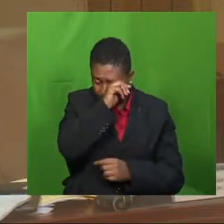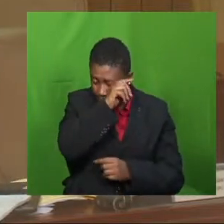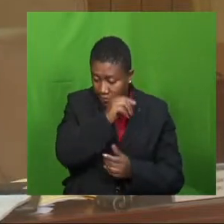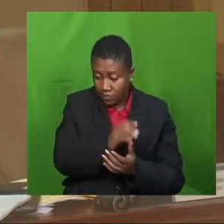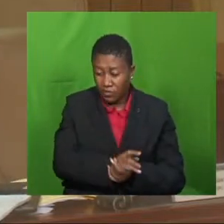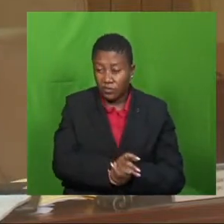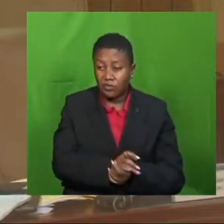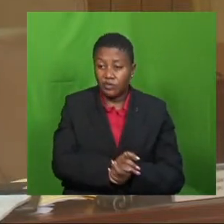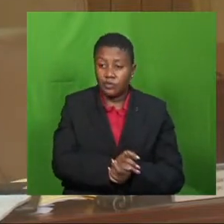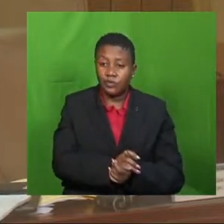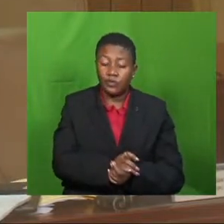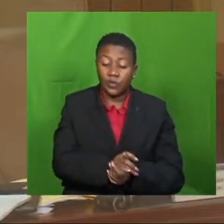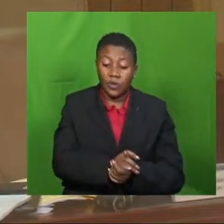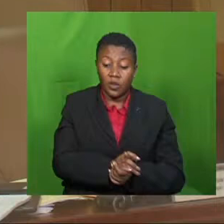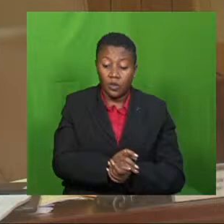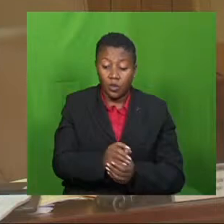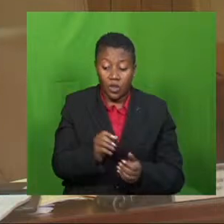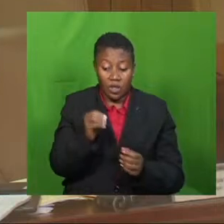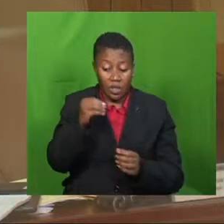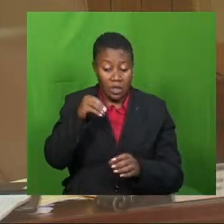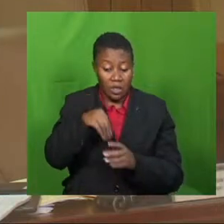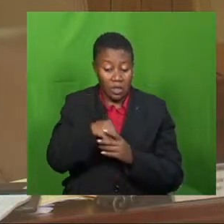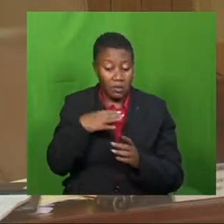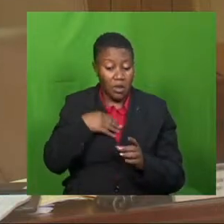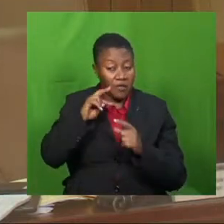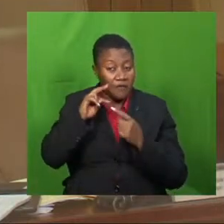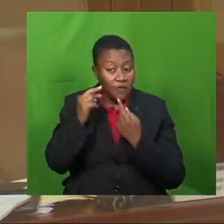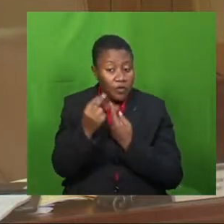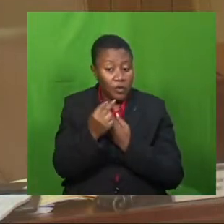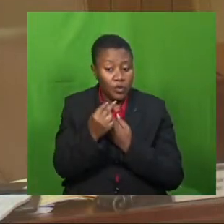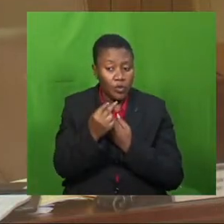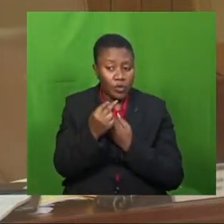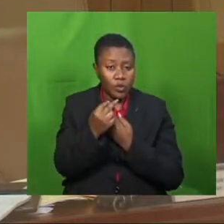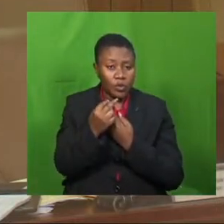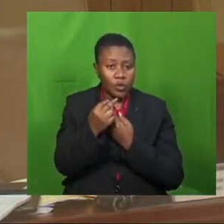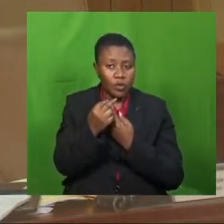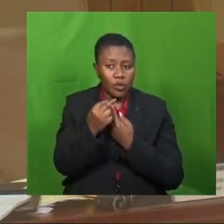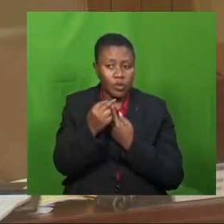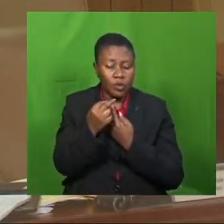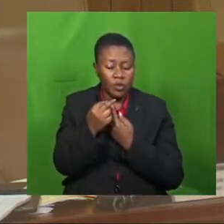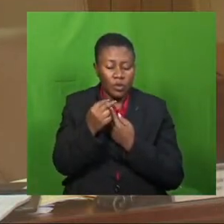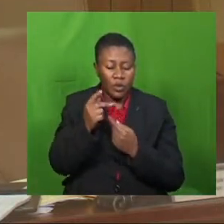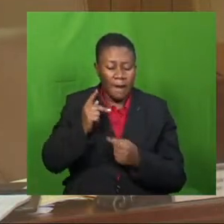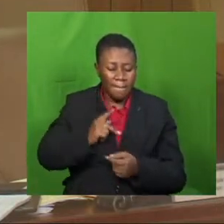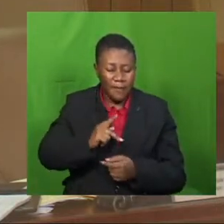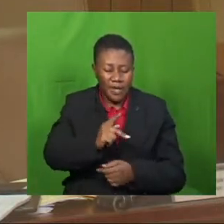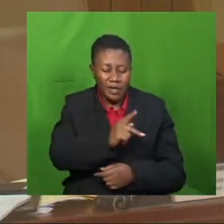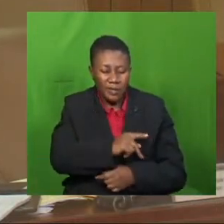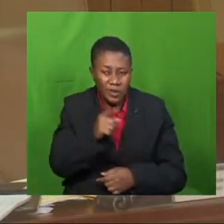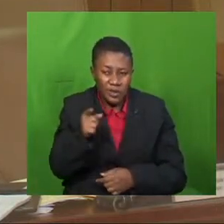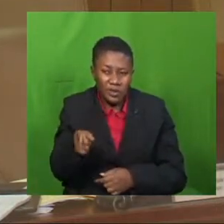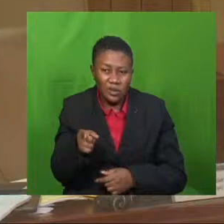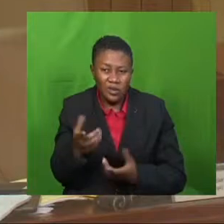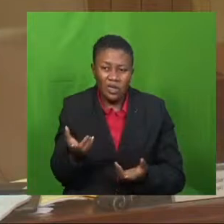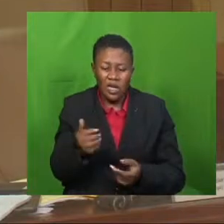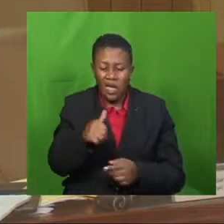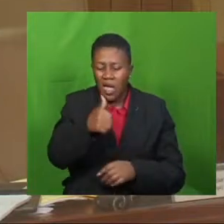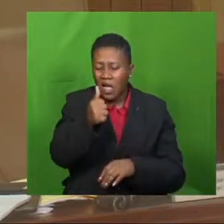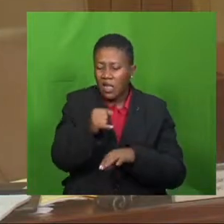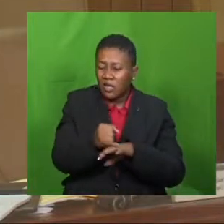my opinion, Parliament, civil society organizations, religious institutions,